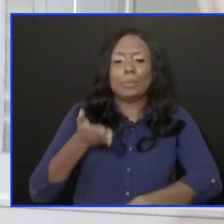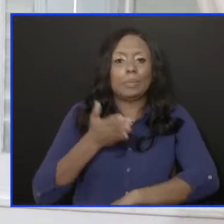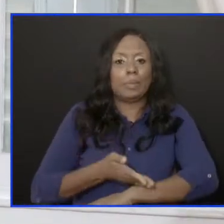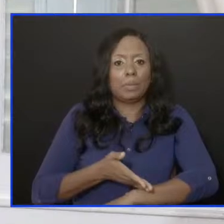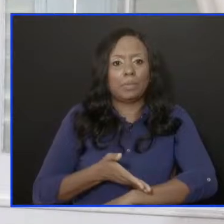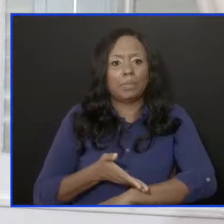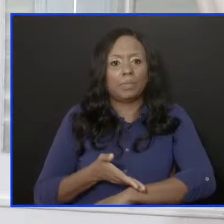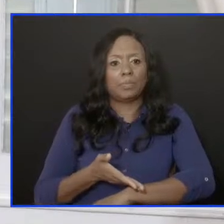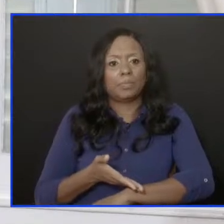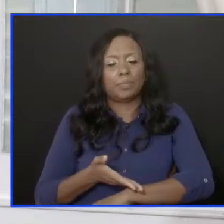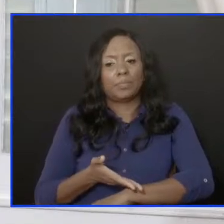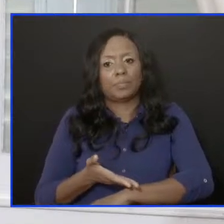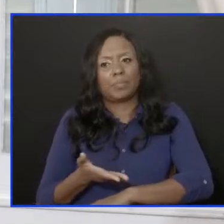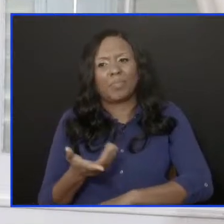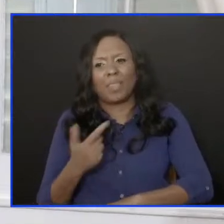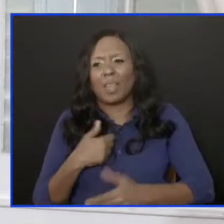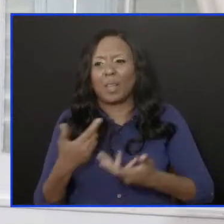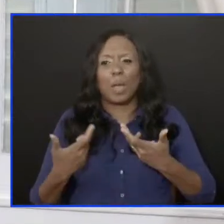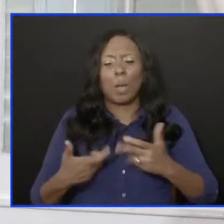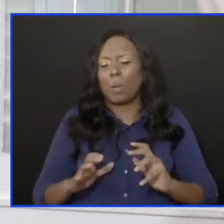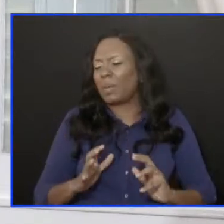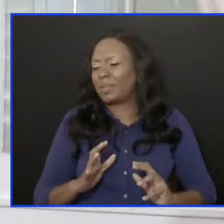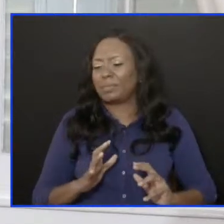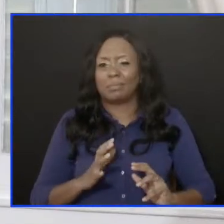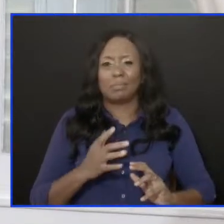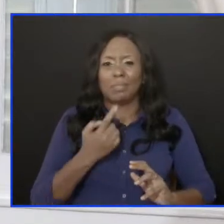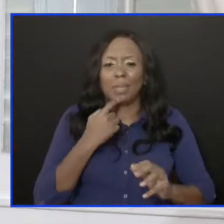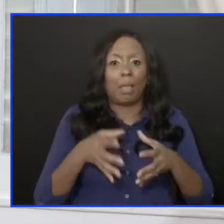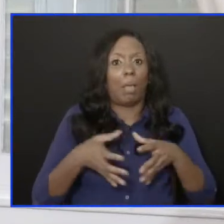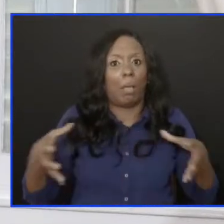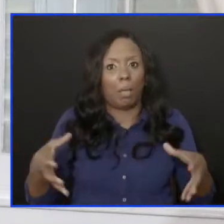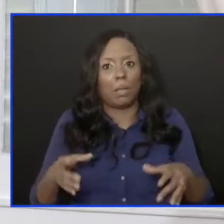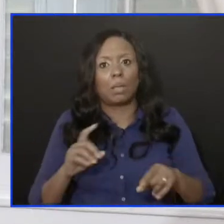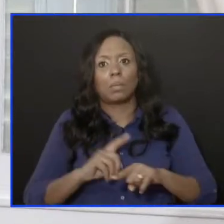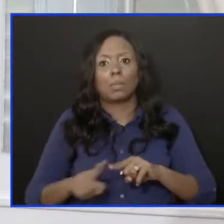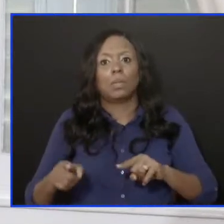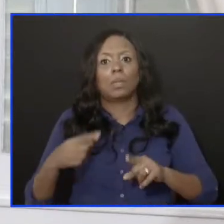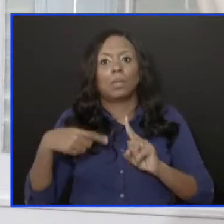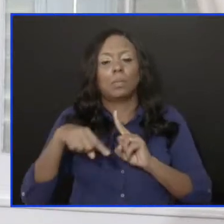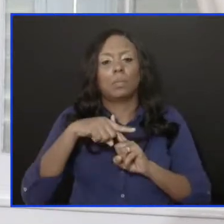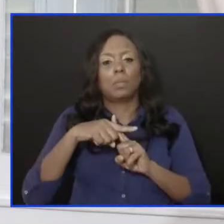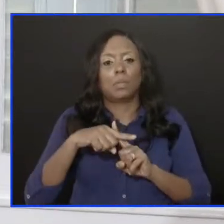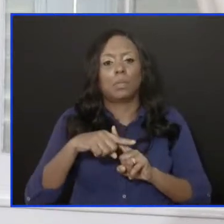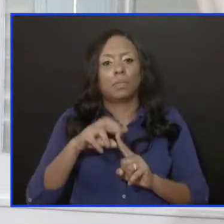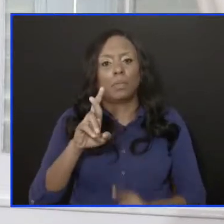address fully, but suffice it to say that the positivity rate has dropped now to about